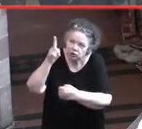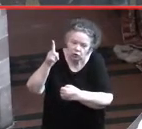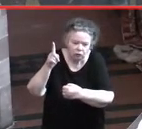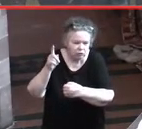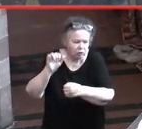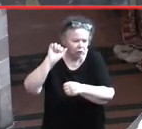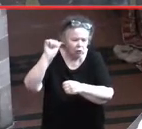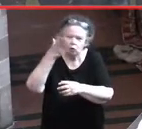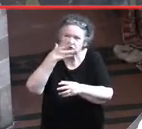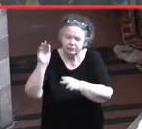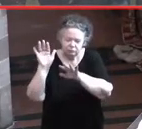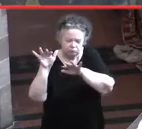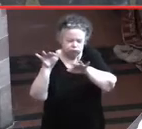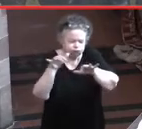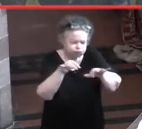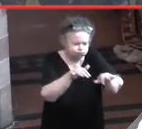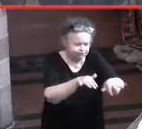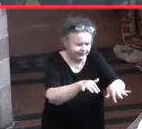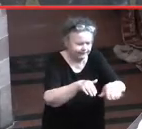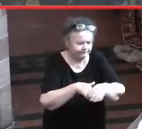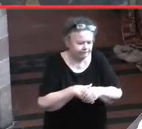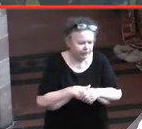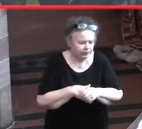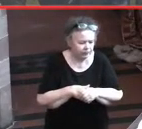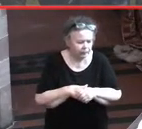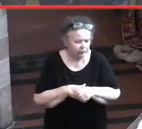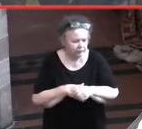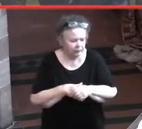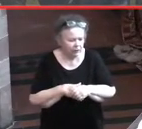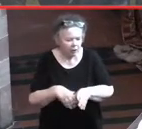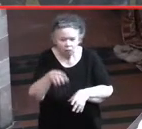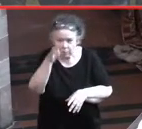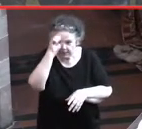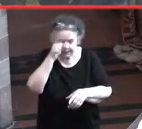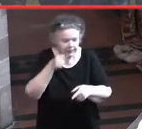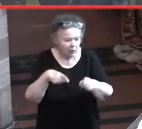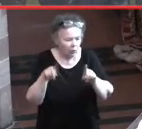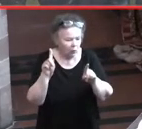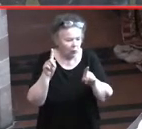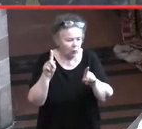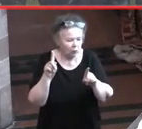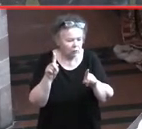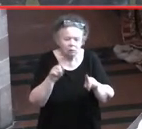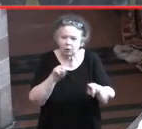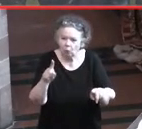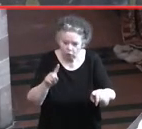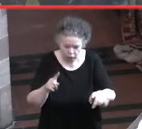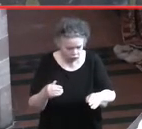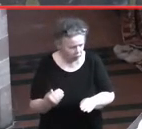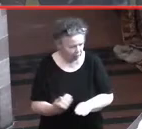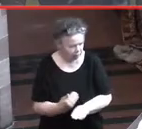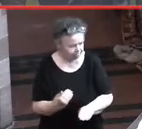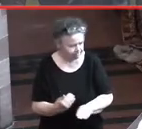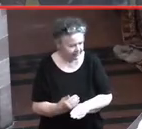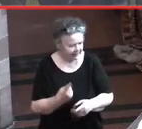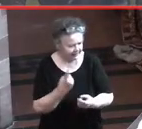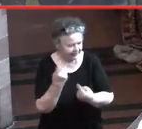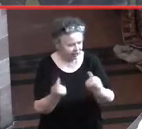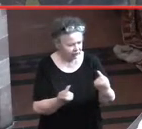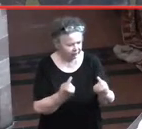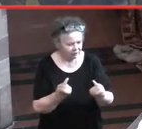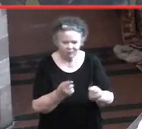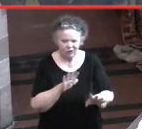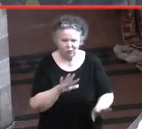God, pour out your Spirit. Remember, O Lord, what you have wrought in us and not what